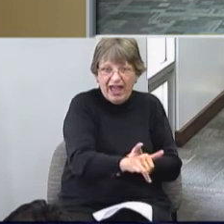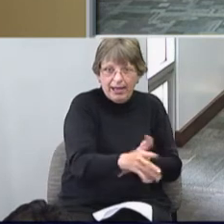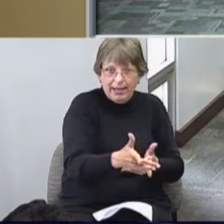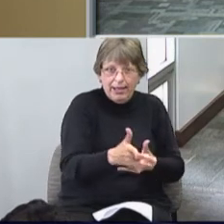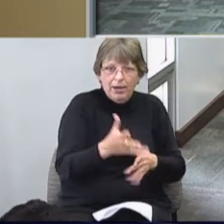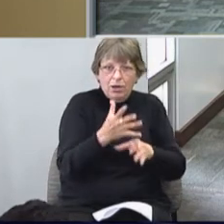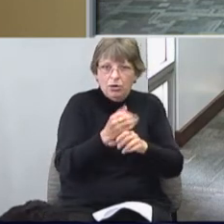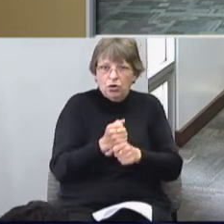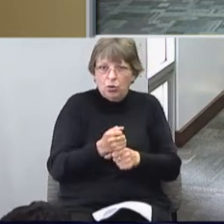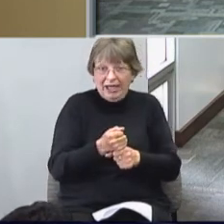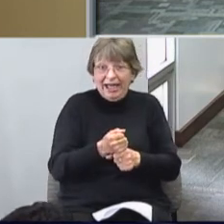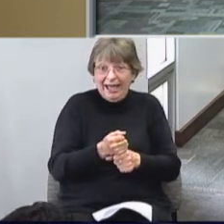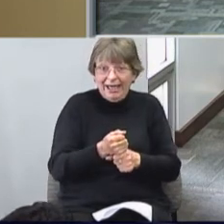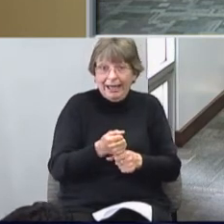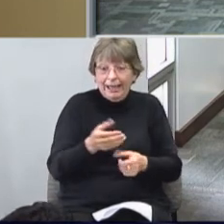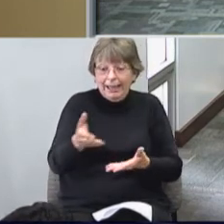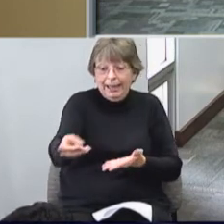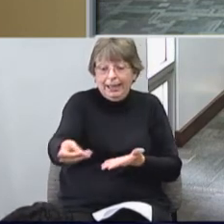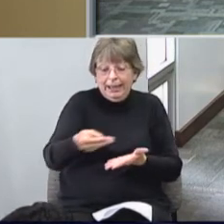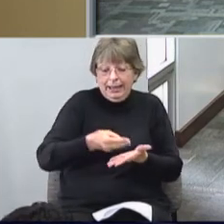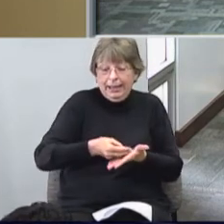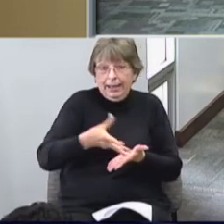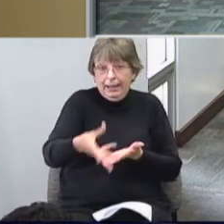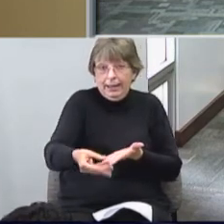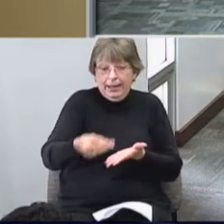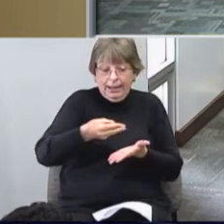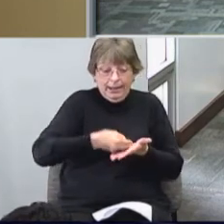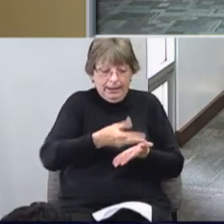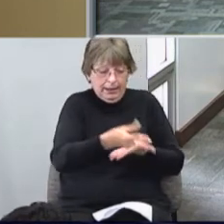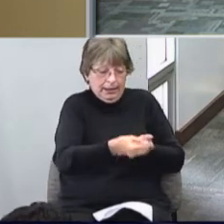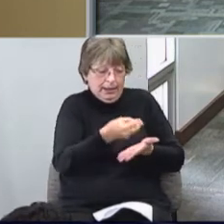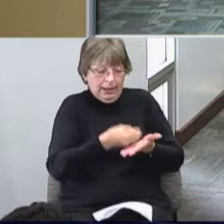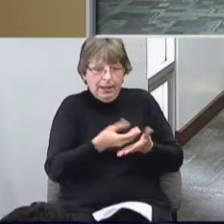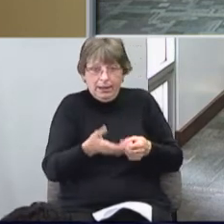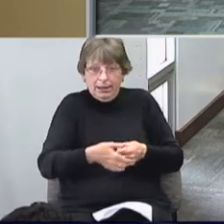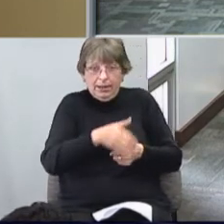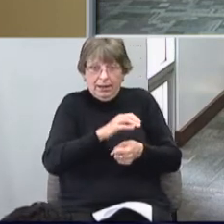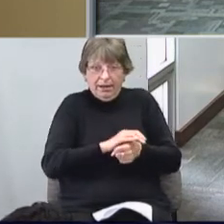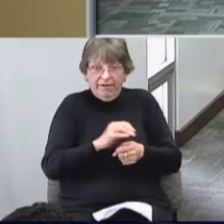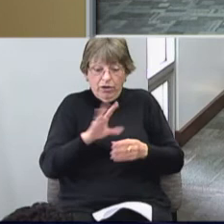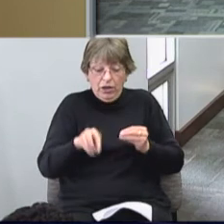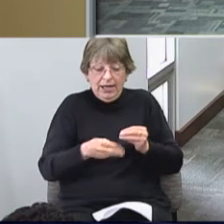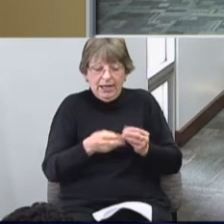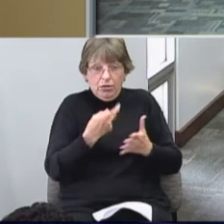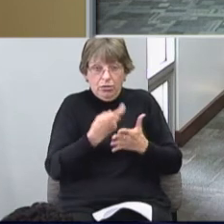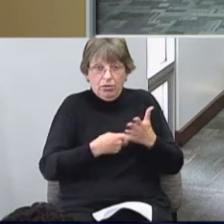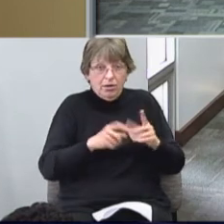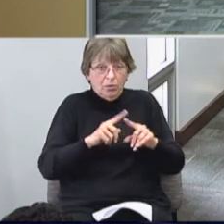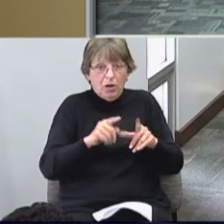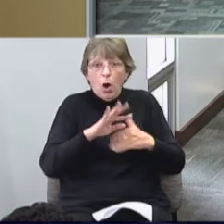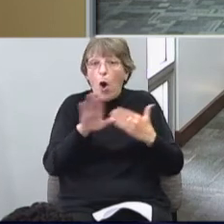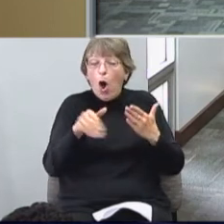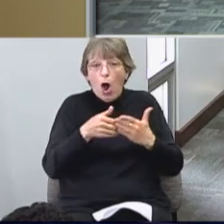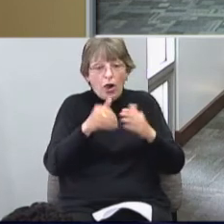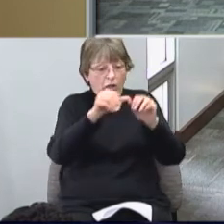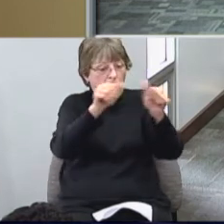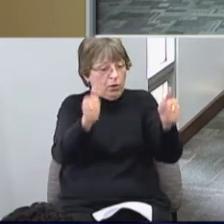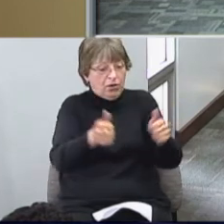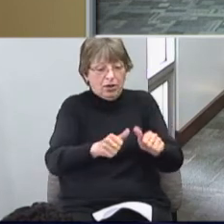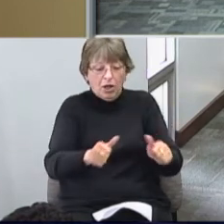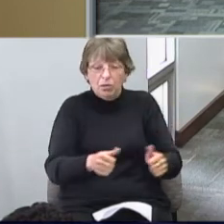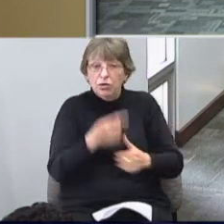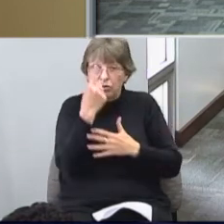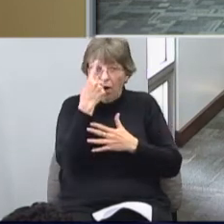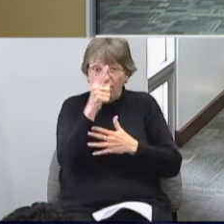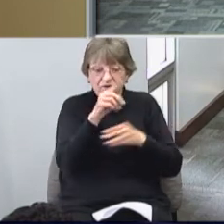those donations to help cover some of our other program costs. But all of those sculptures are for sale. And we